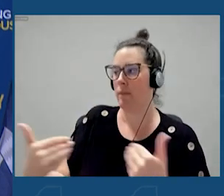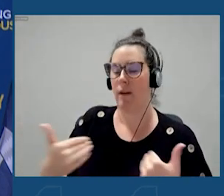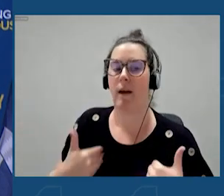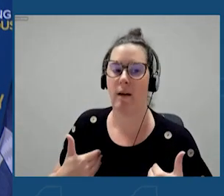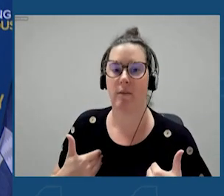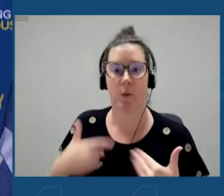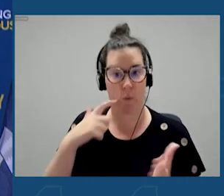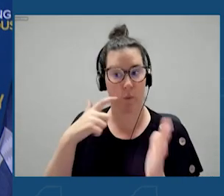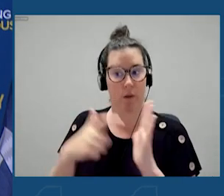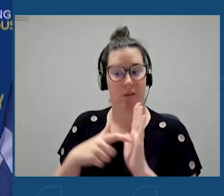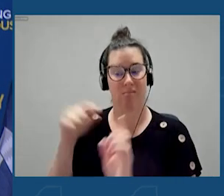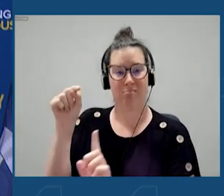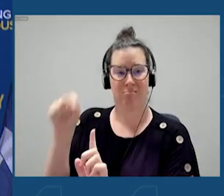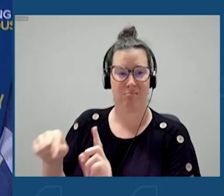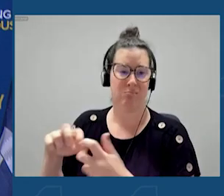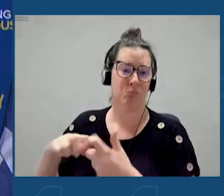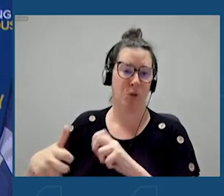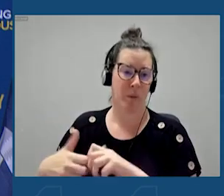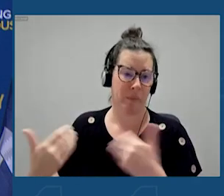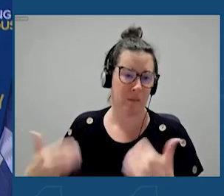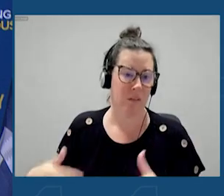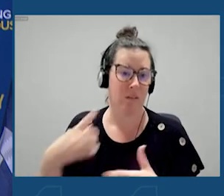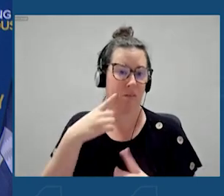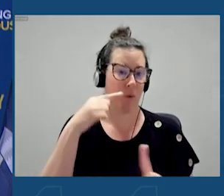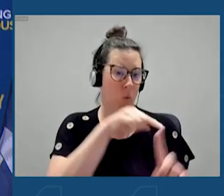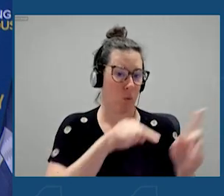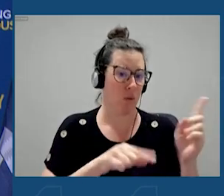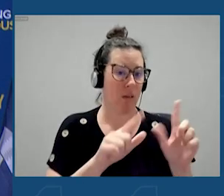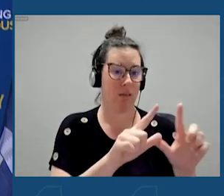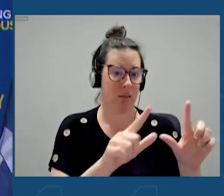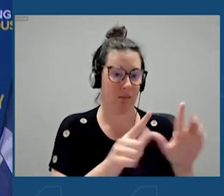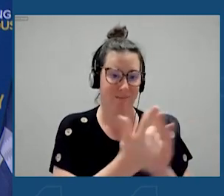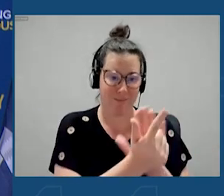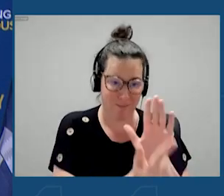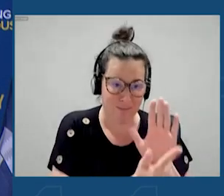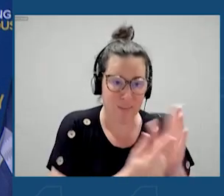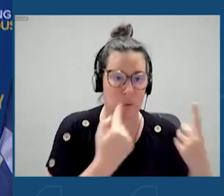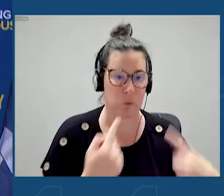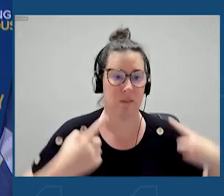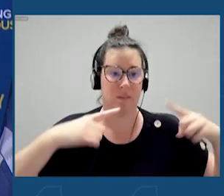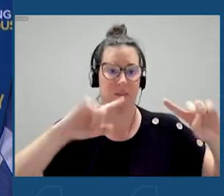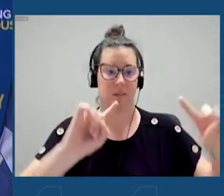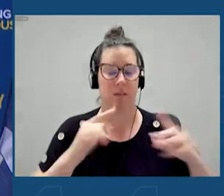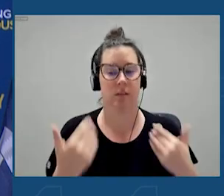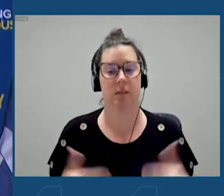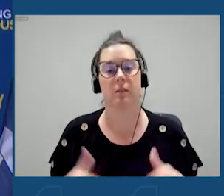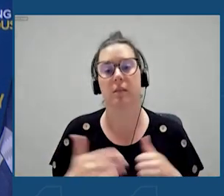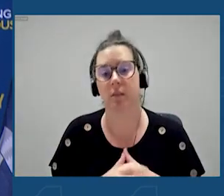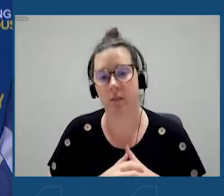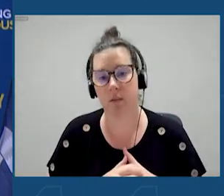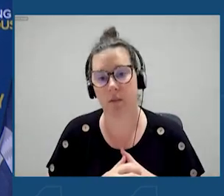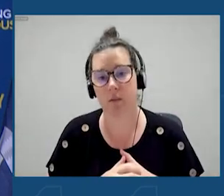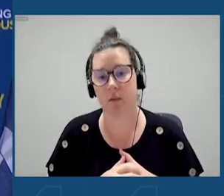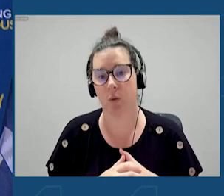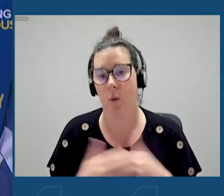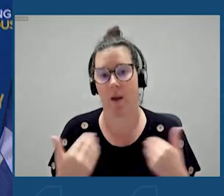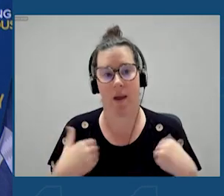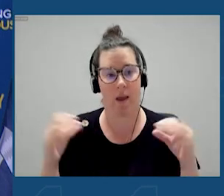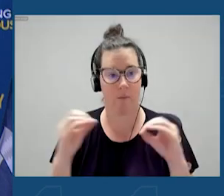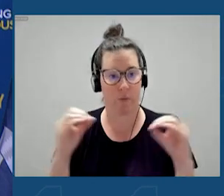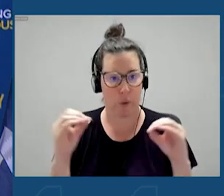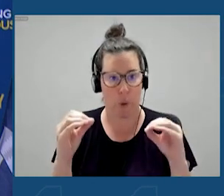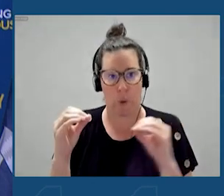serious problem for the success of this new industry. And also, we have no assurances that the products are even